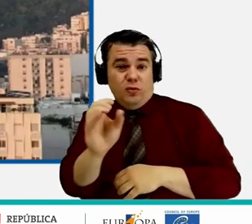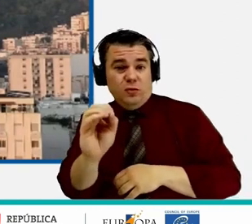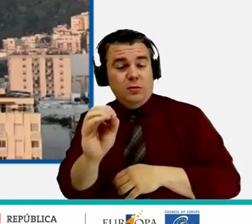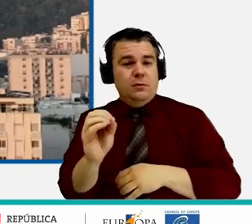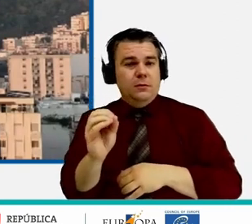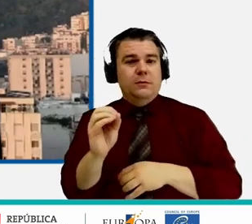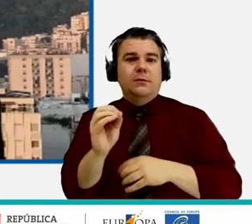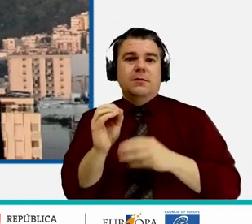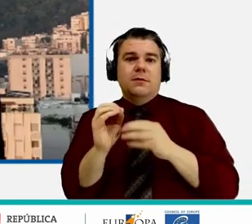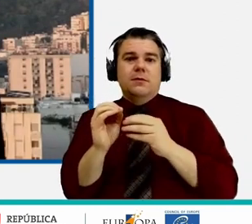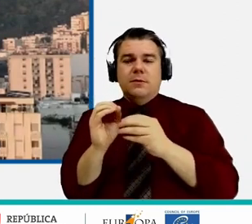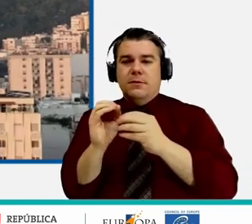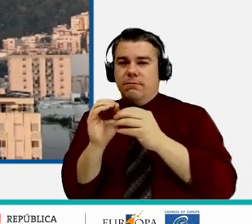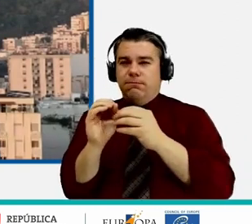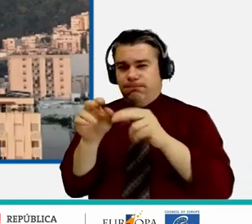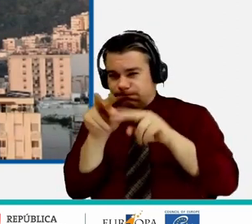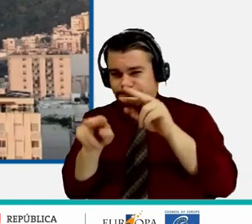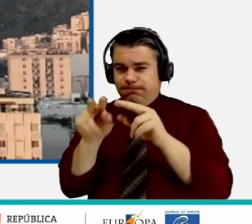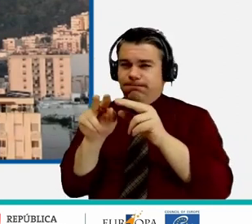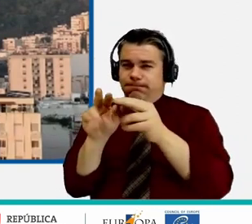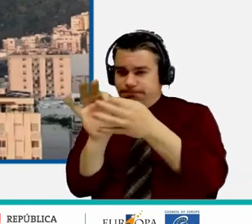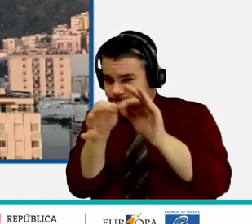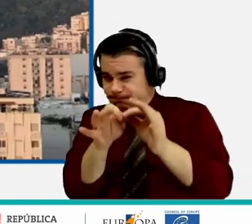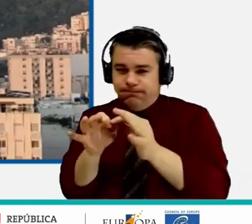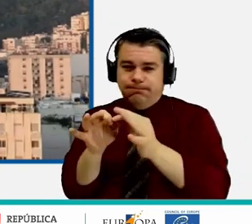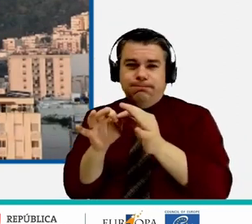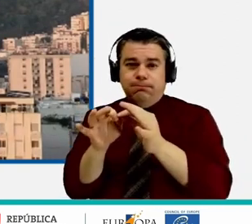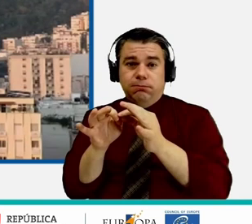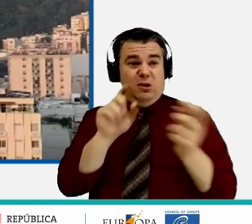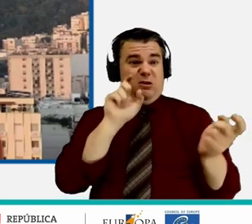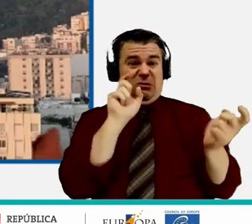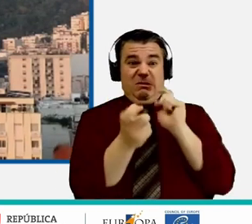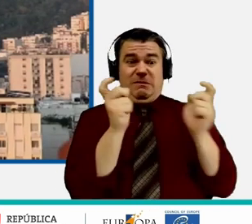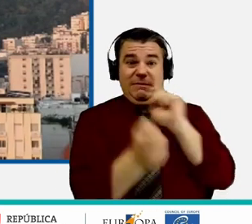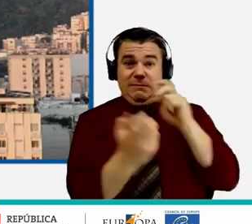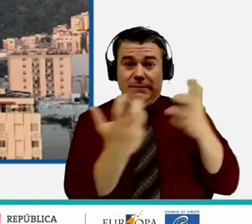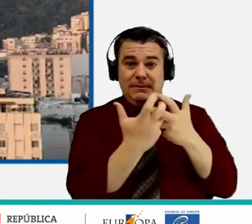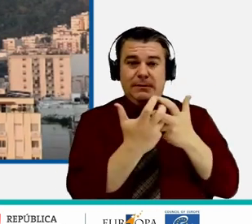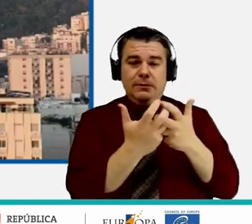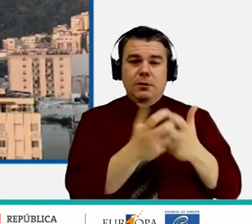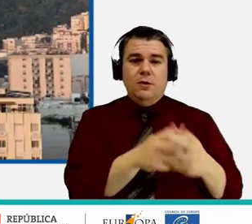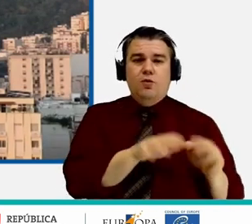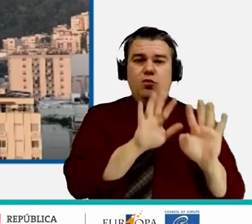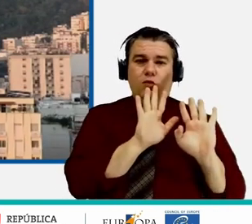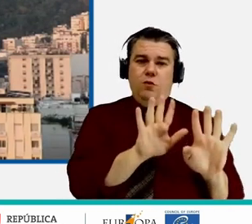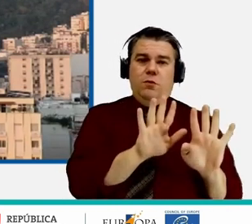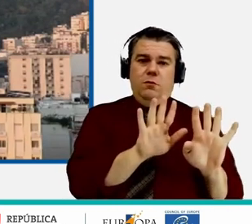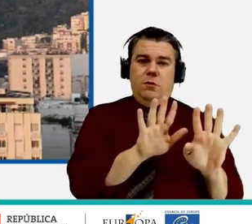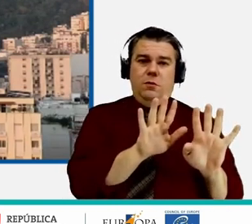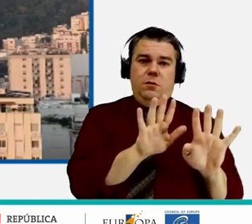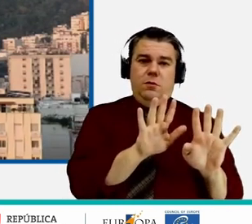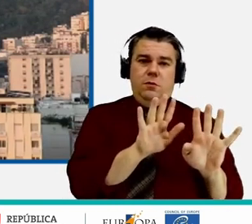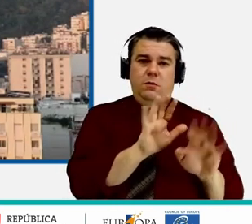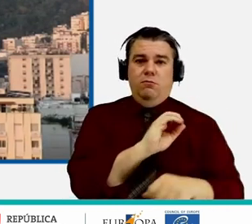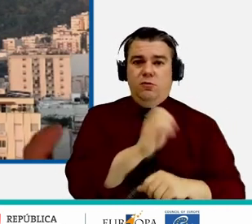mitigation activities, while adaptation activities represent 9%. So I would say that account